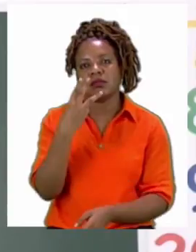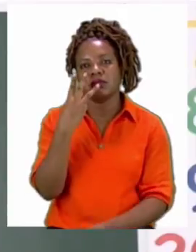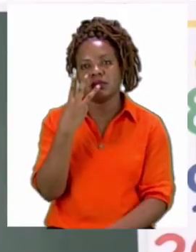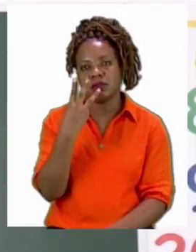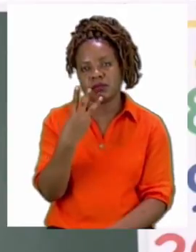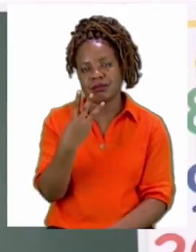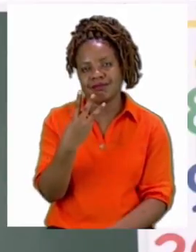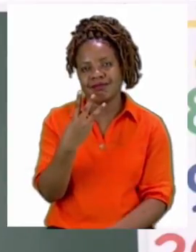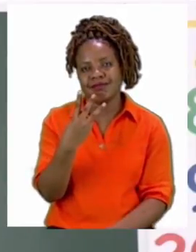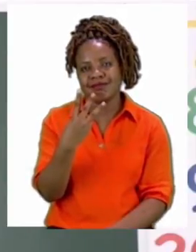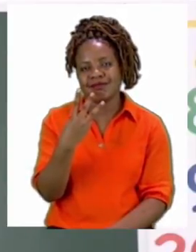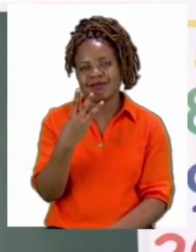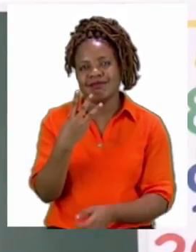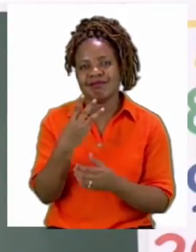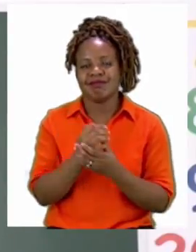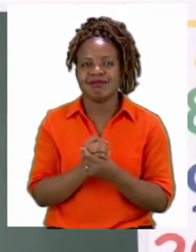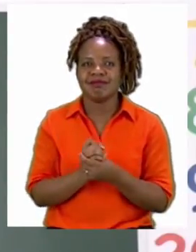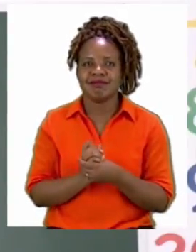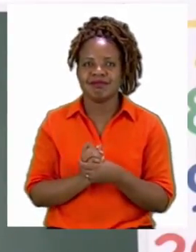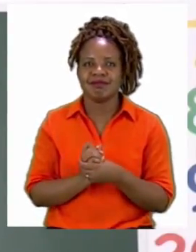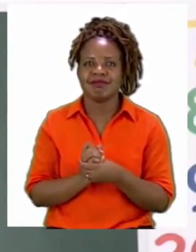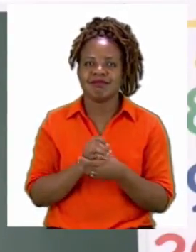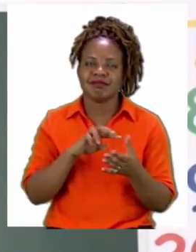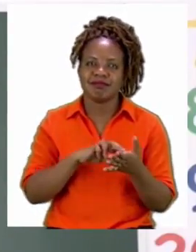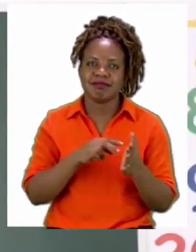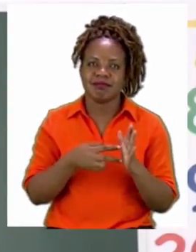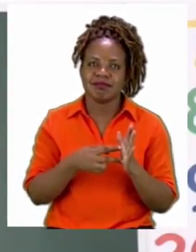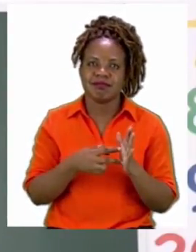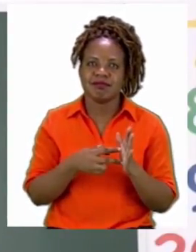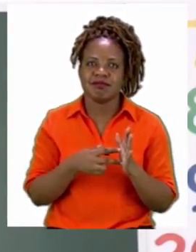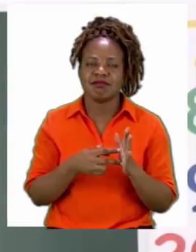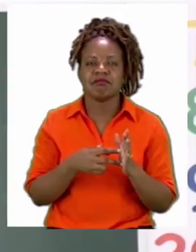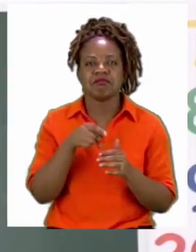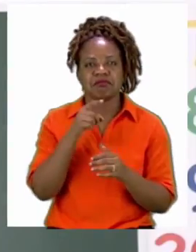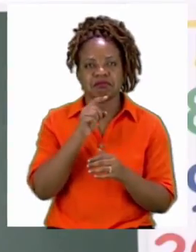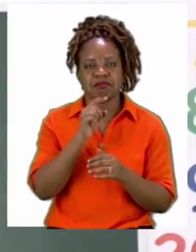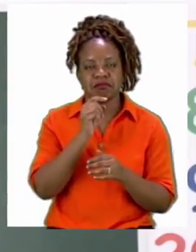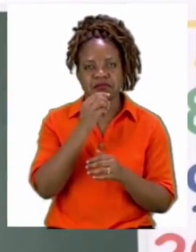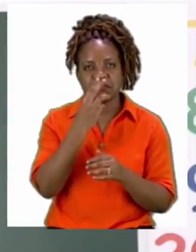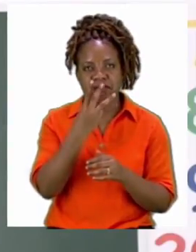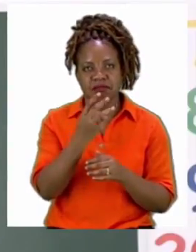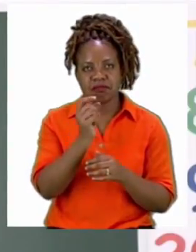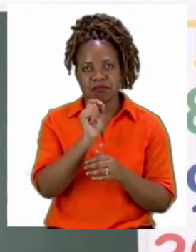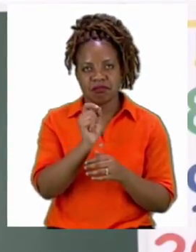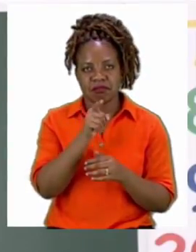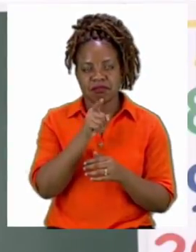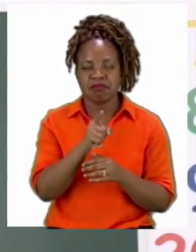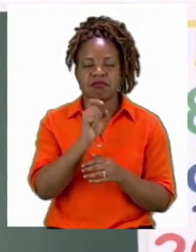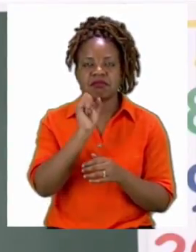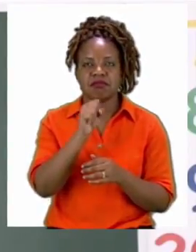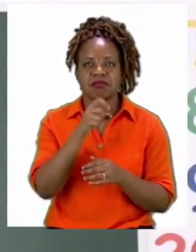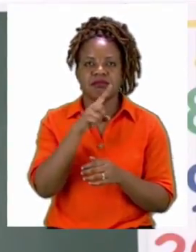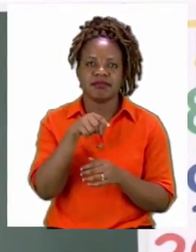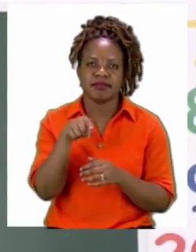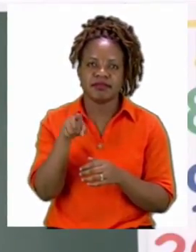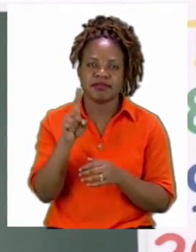is 3, which means that it is correct. Now let us try the